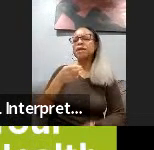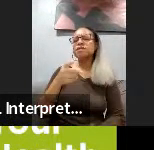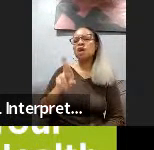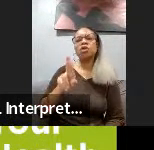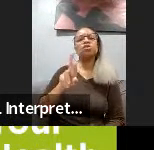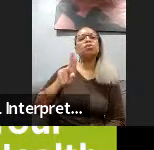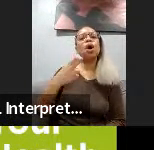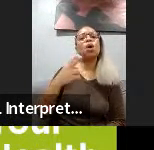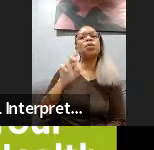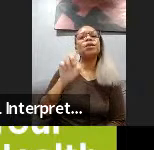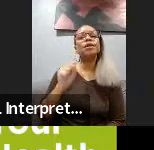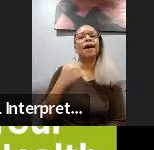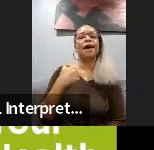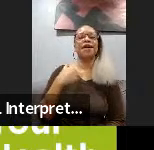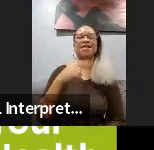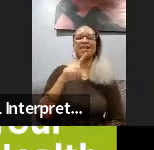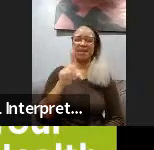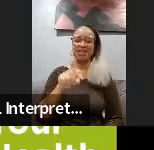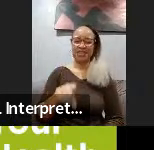as well. Sure.